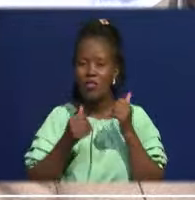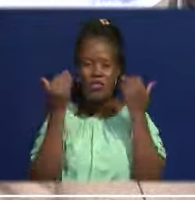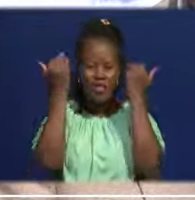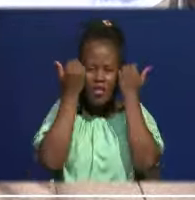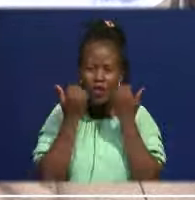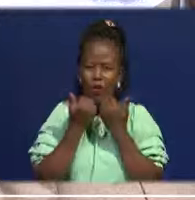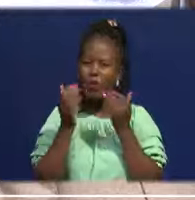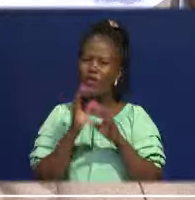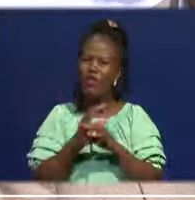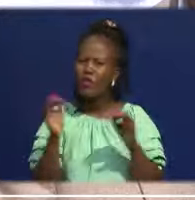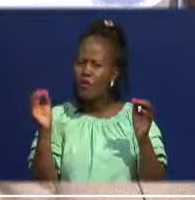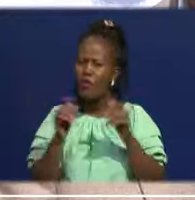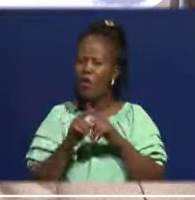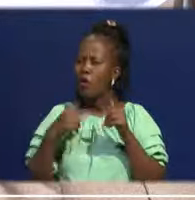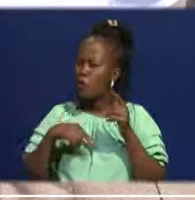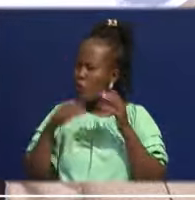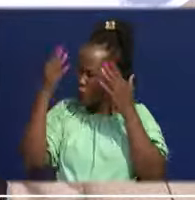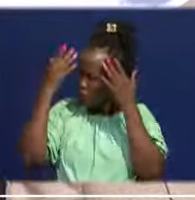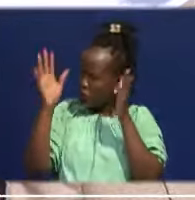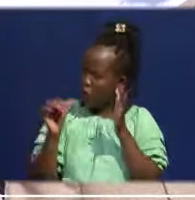tunashangaa kwa nini, kwa sababu hakuna